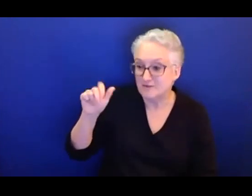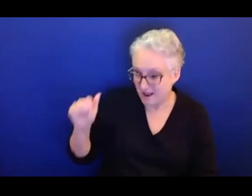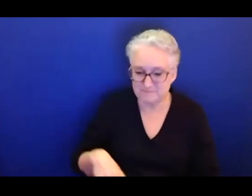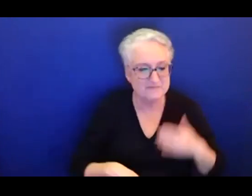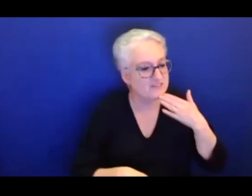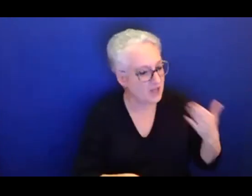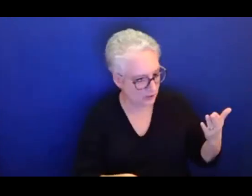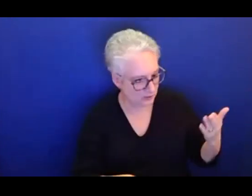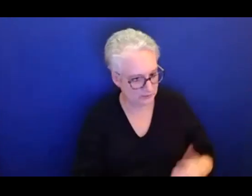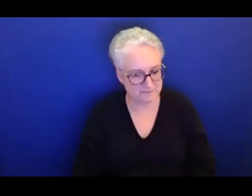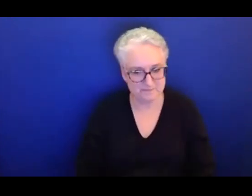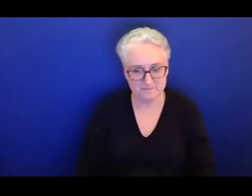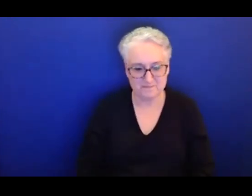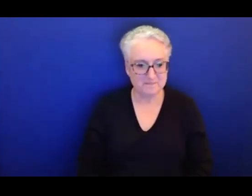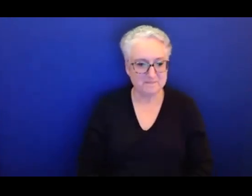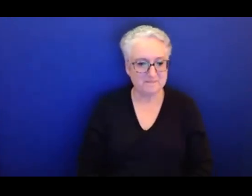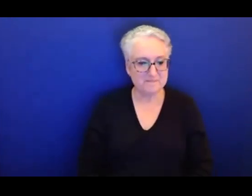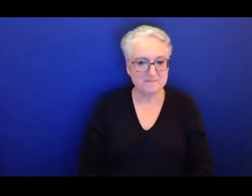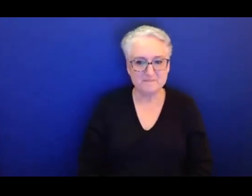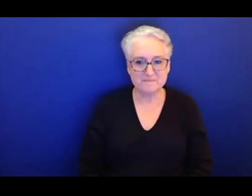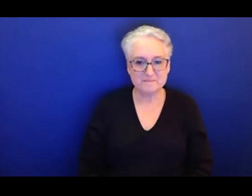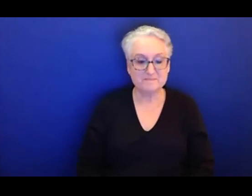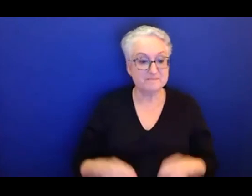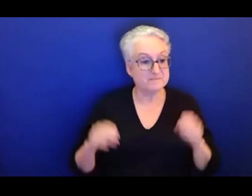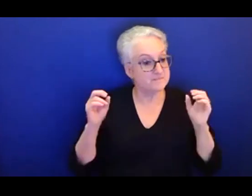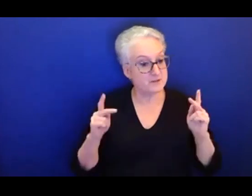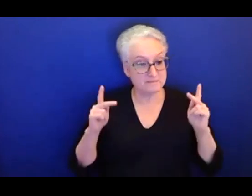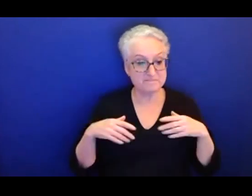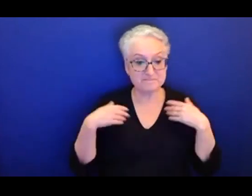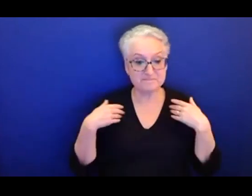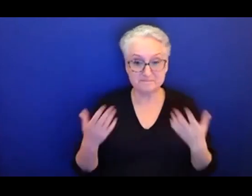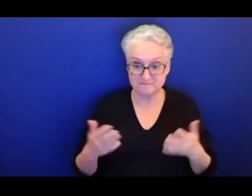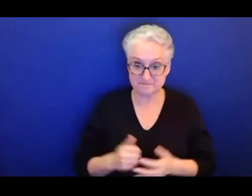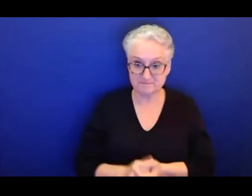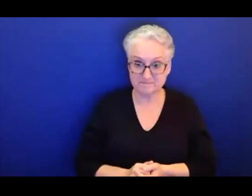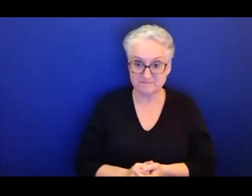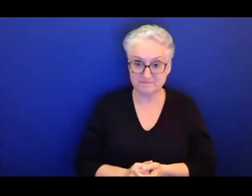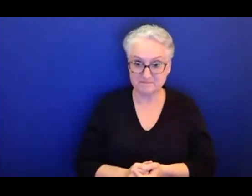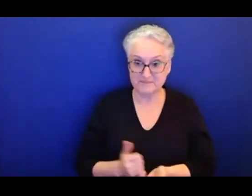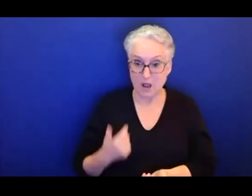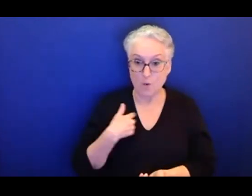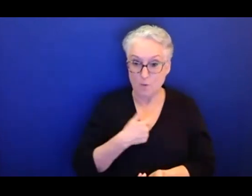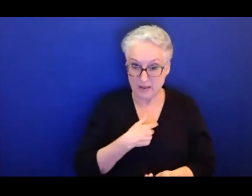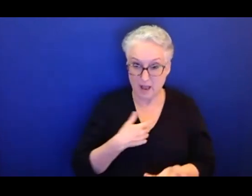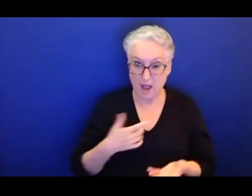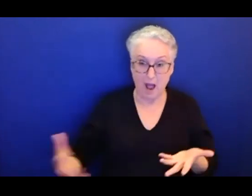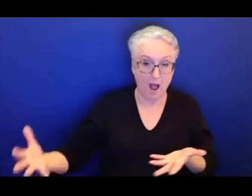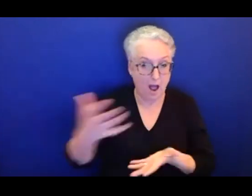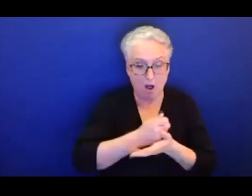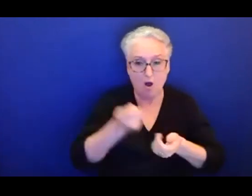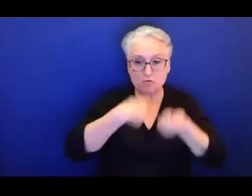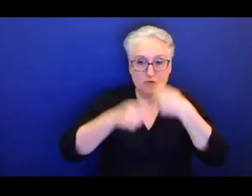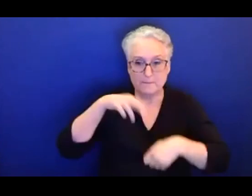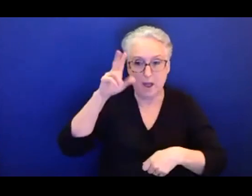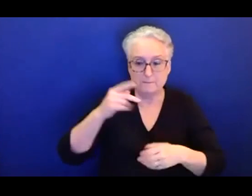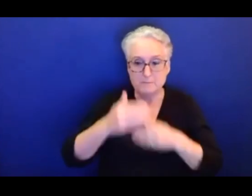Okay. So as we begin to wrap up the process for approving the 2021-22